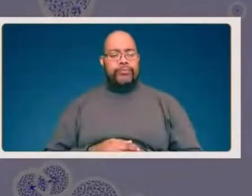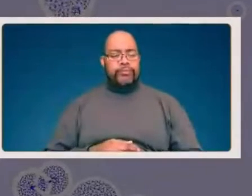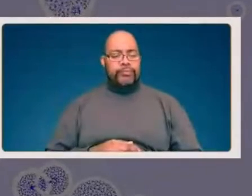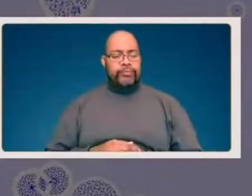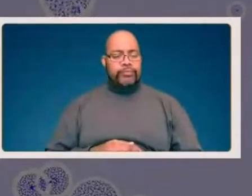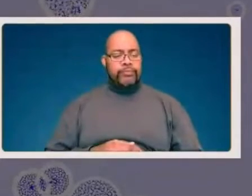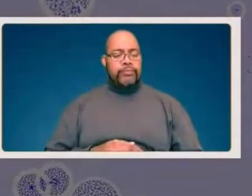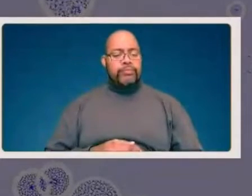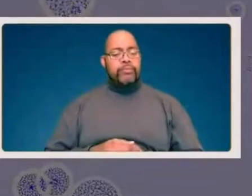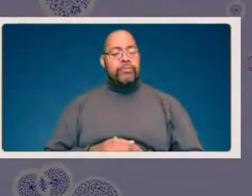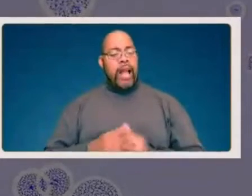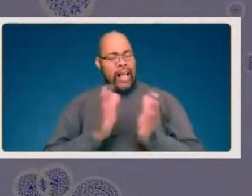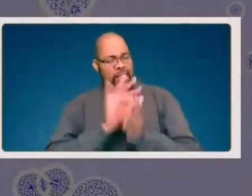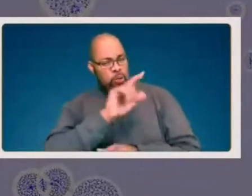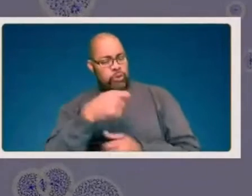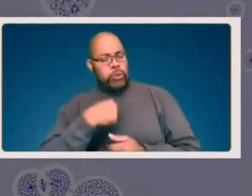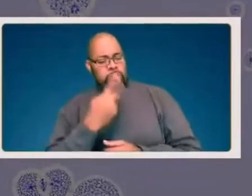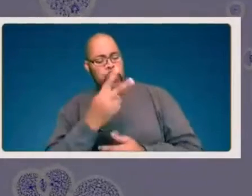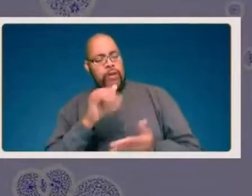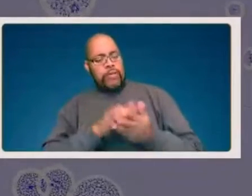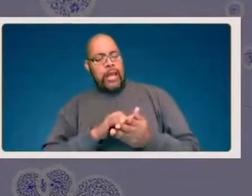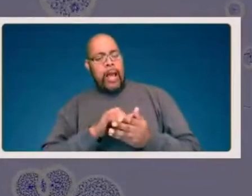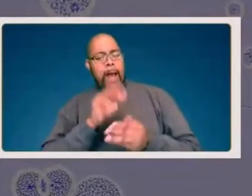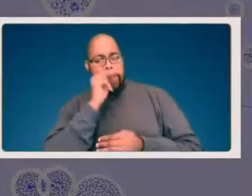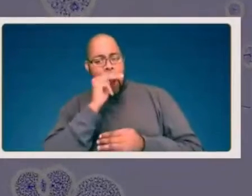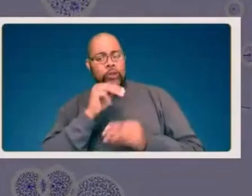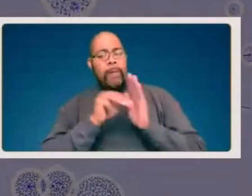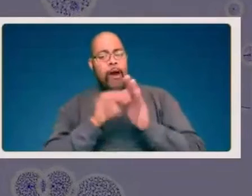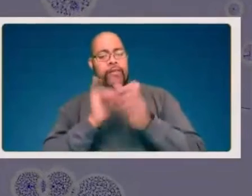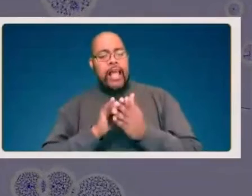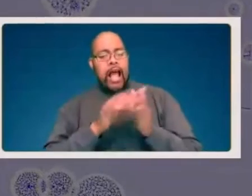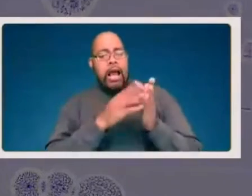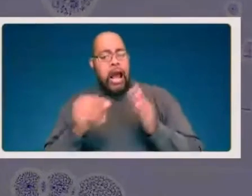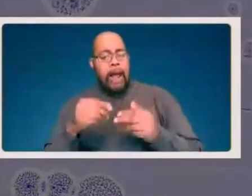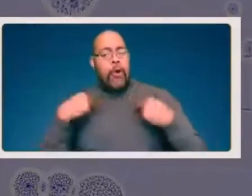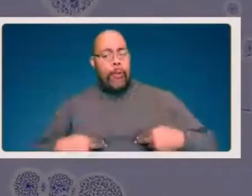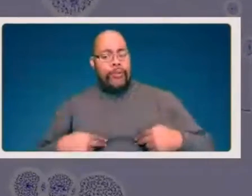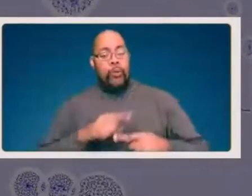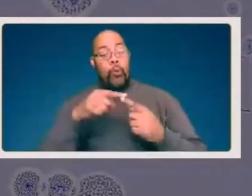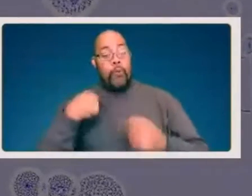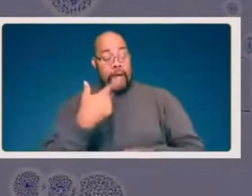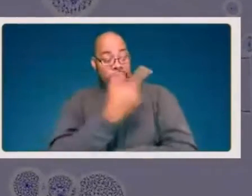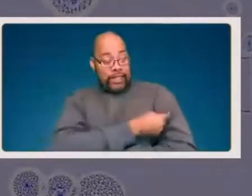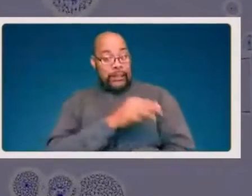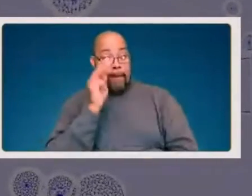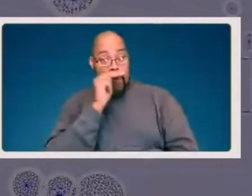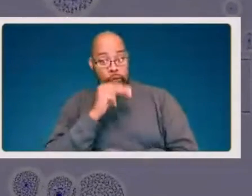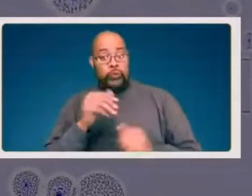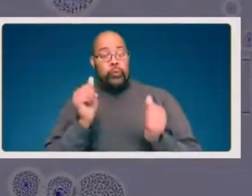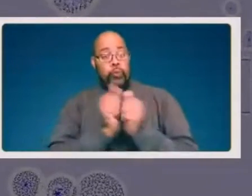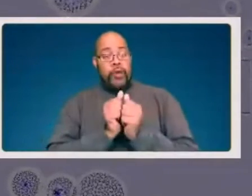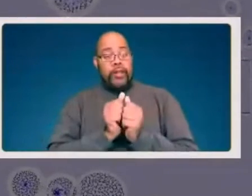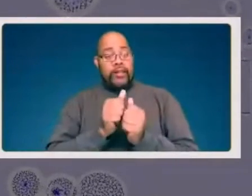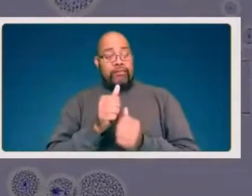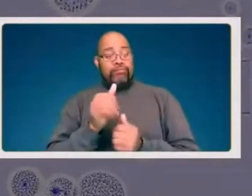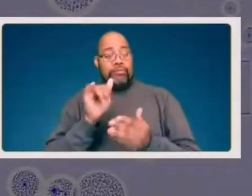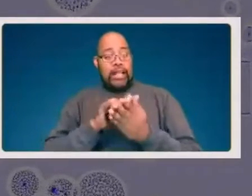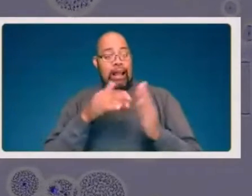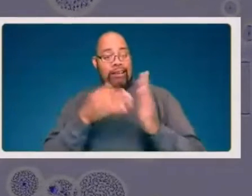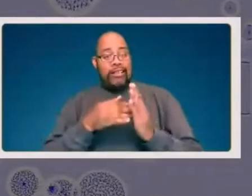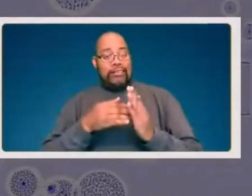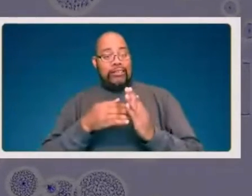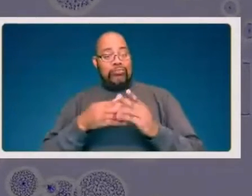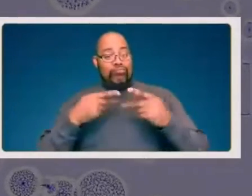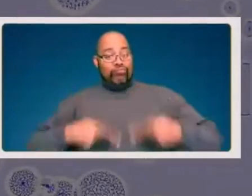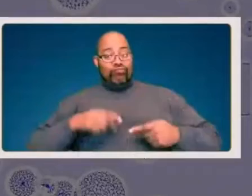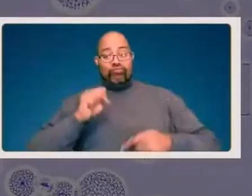vaccination. To ask this question, we turn to a mouse model that mimics humans. When we vaccinate mice with